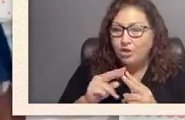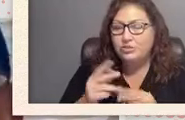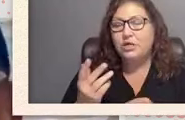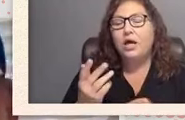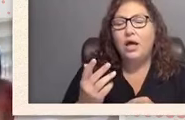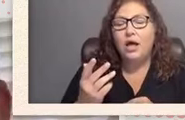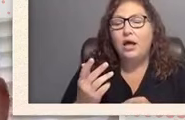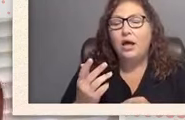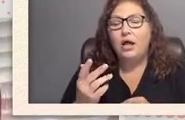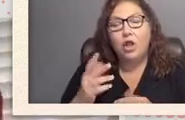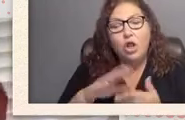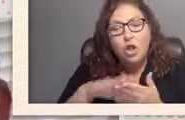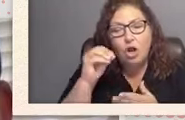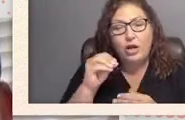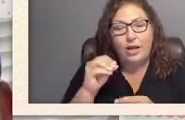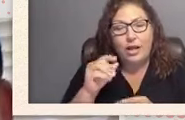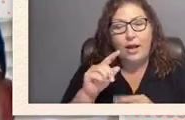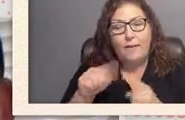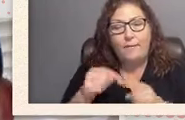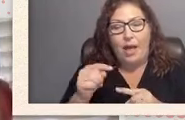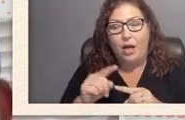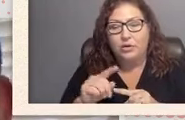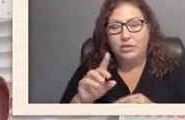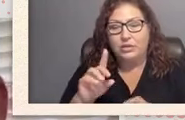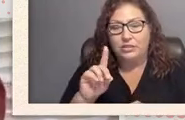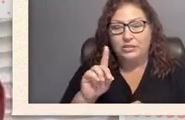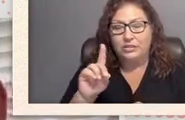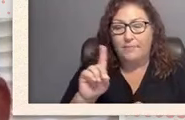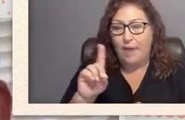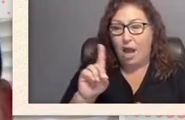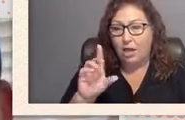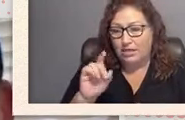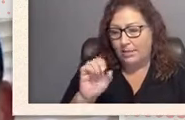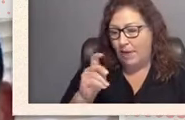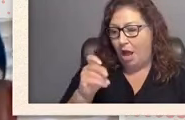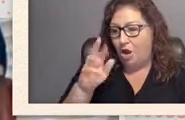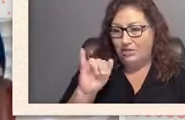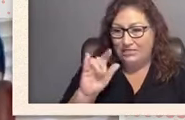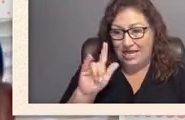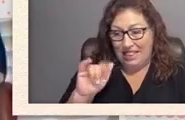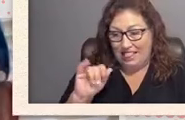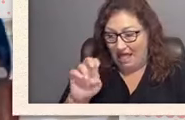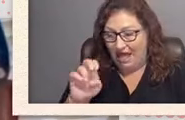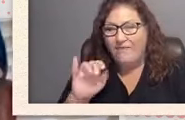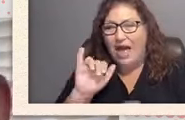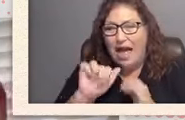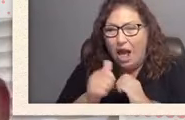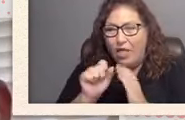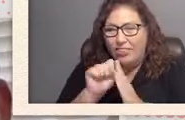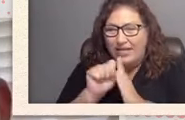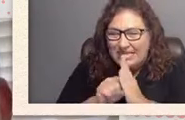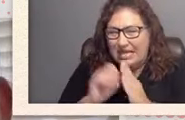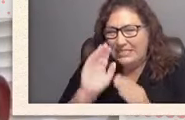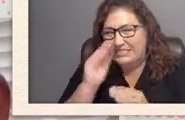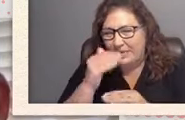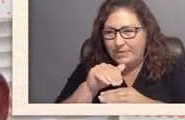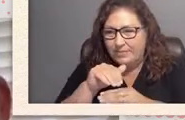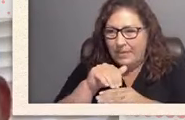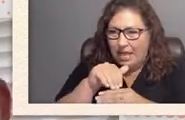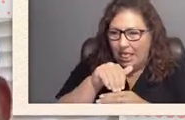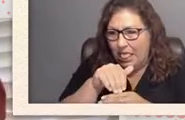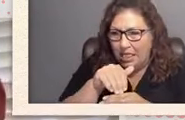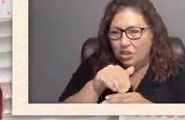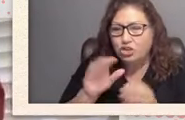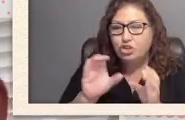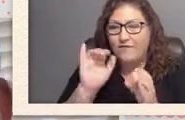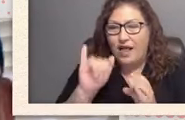began learning about the platform Democracy Live, how the state seems to be on the brink or cusp of certifying the platform,